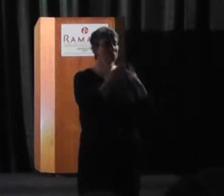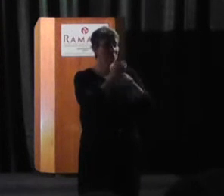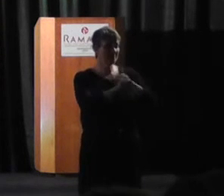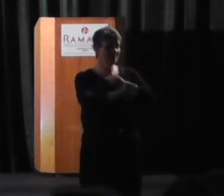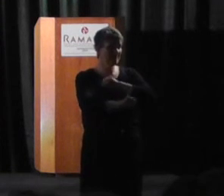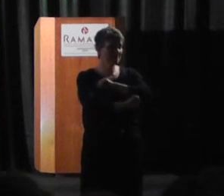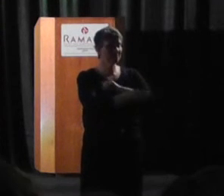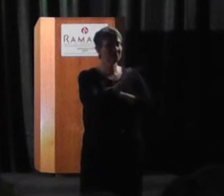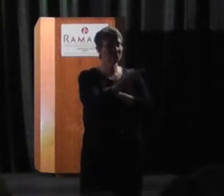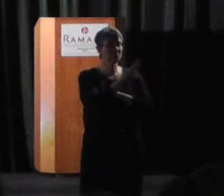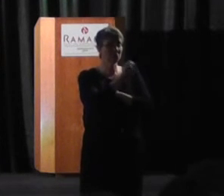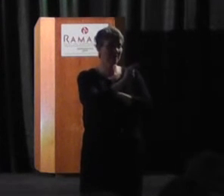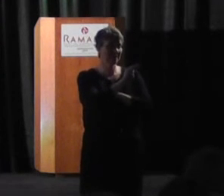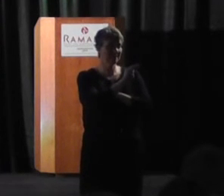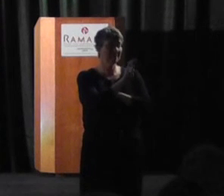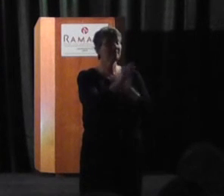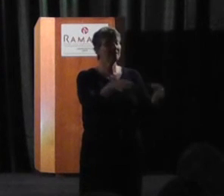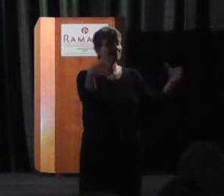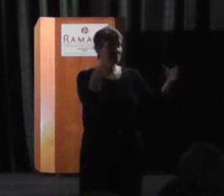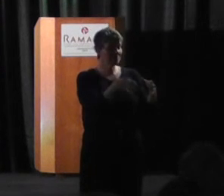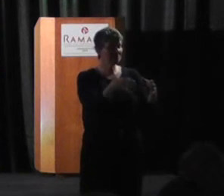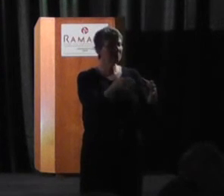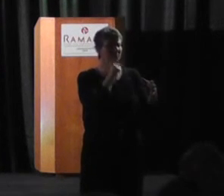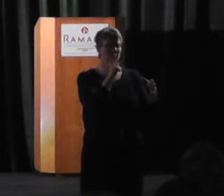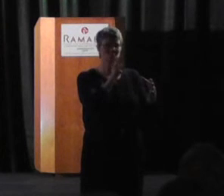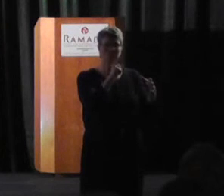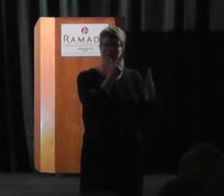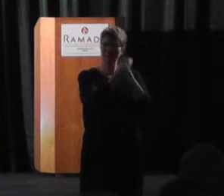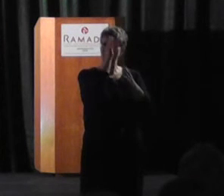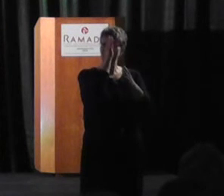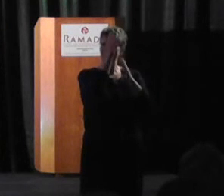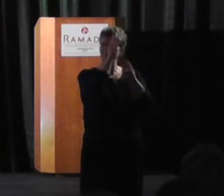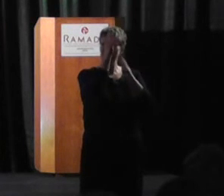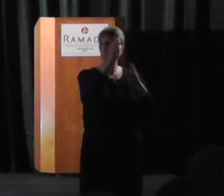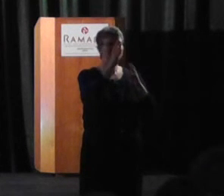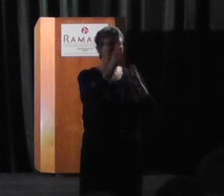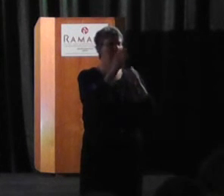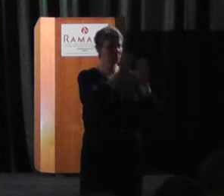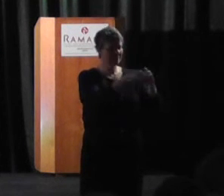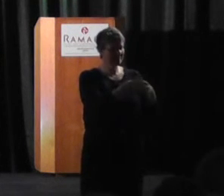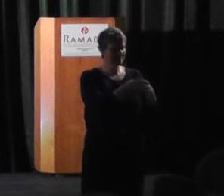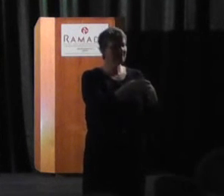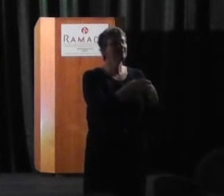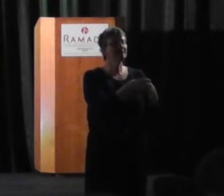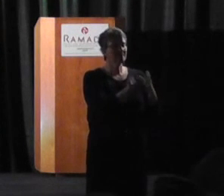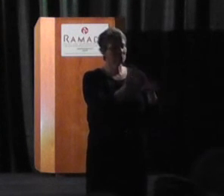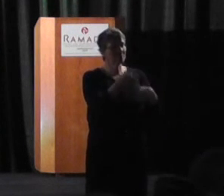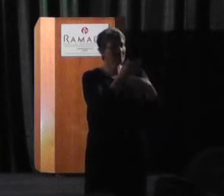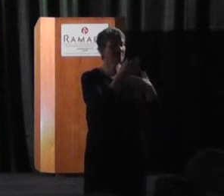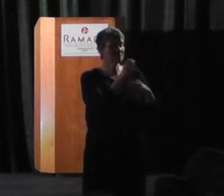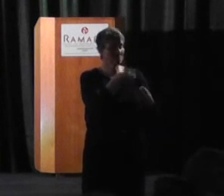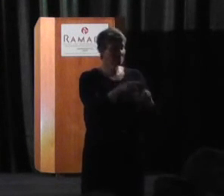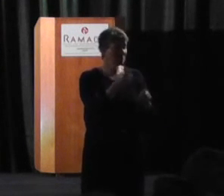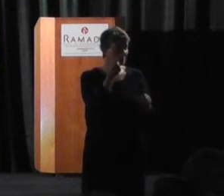So the Foundation Huron is an innovative service organization that provides the opportunity for young adults to make a successful transition from high school